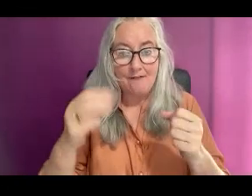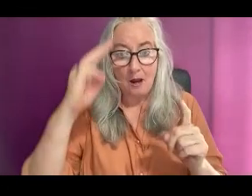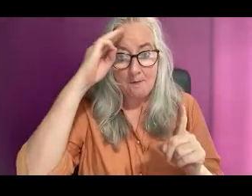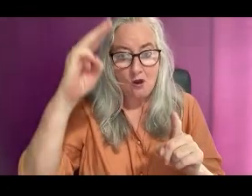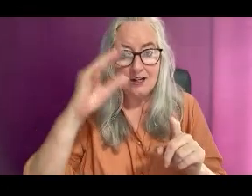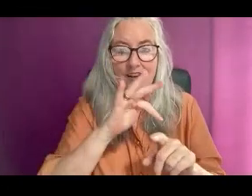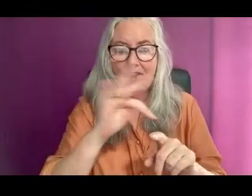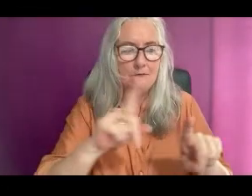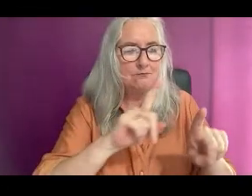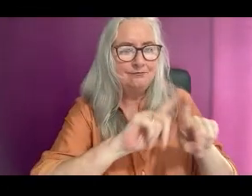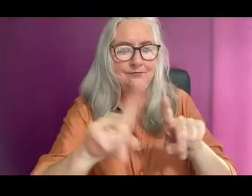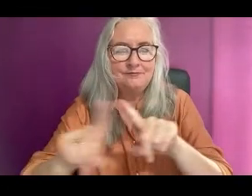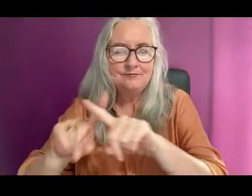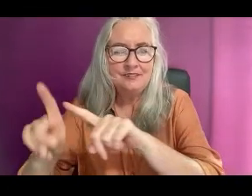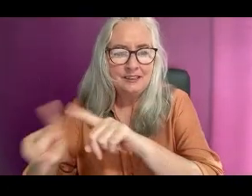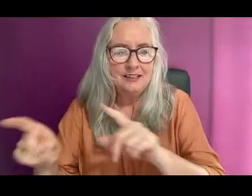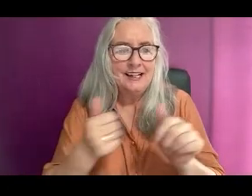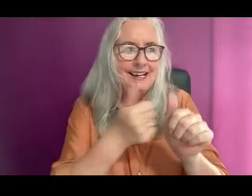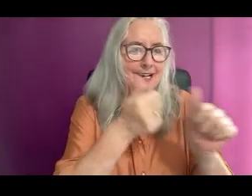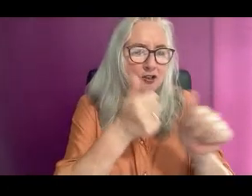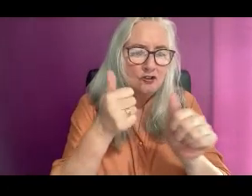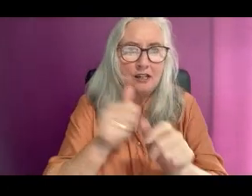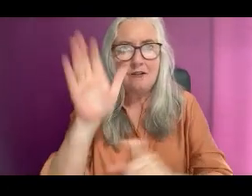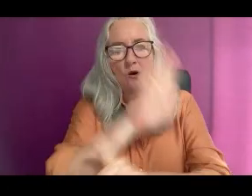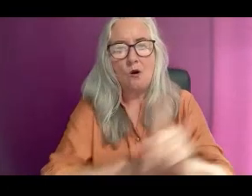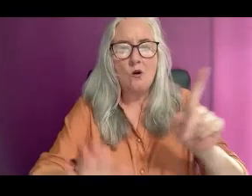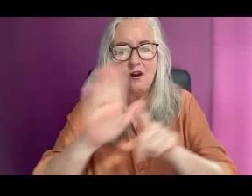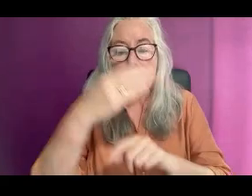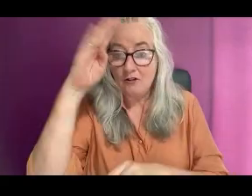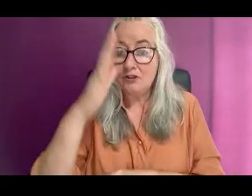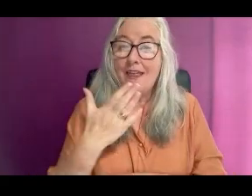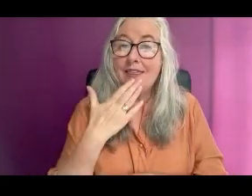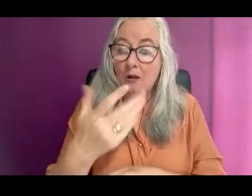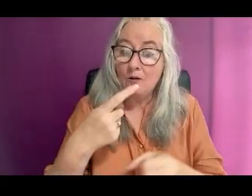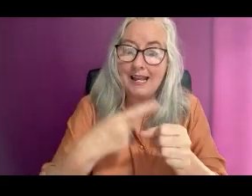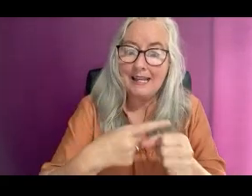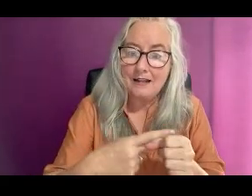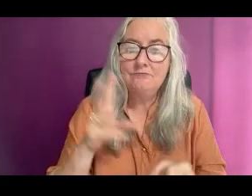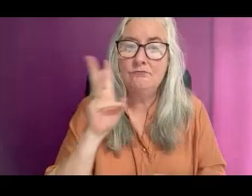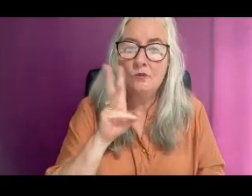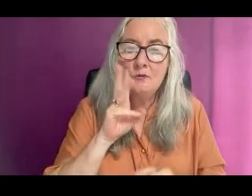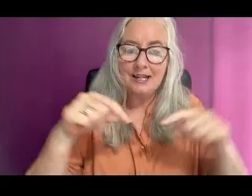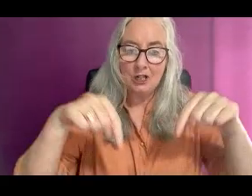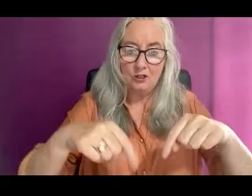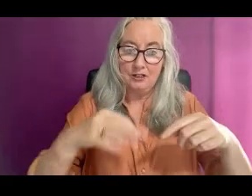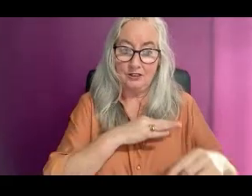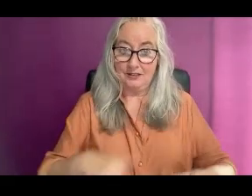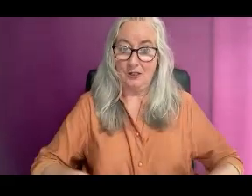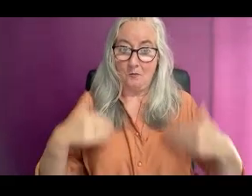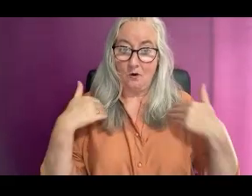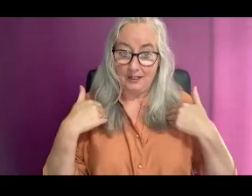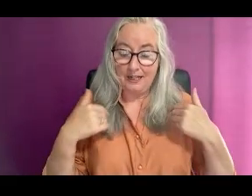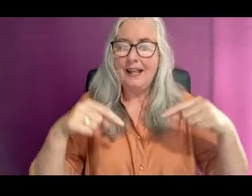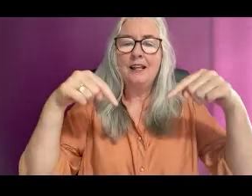various sectors and industries from across the country. So thank you again for being here this morning. This session is